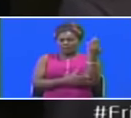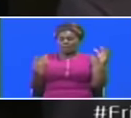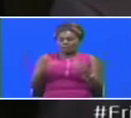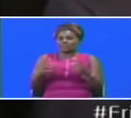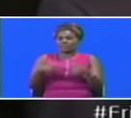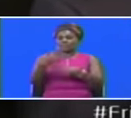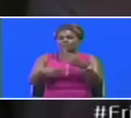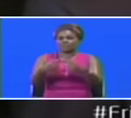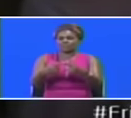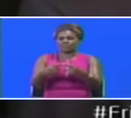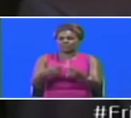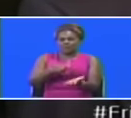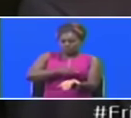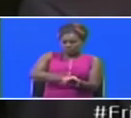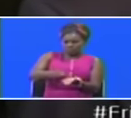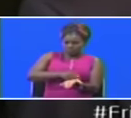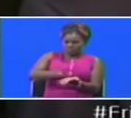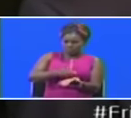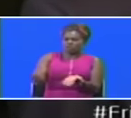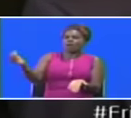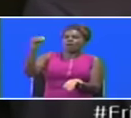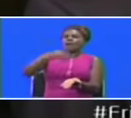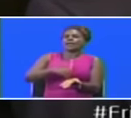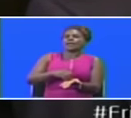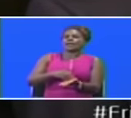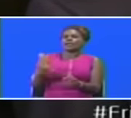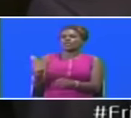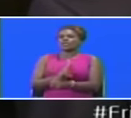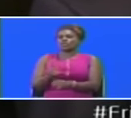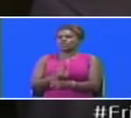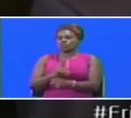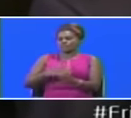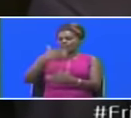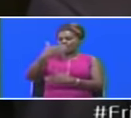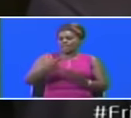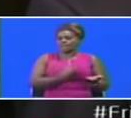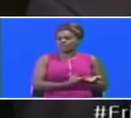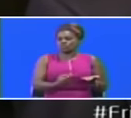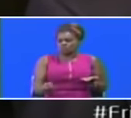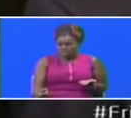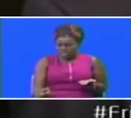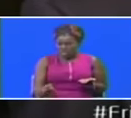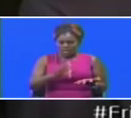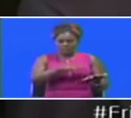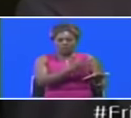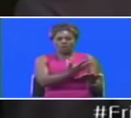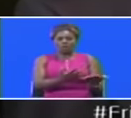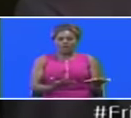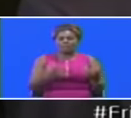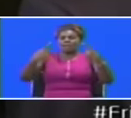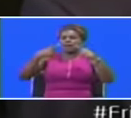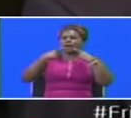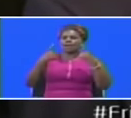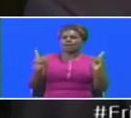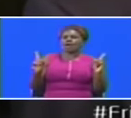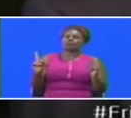of reprinting ballot papers in sufficient quantities to be used for the primaries next week, according to a schedule that will be released